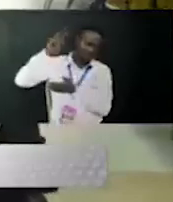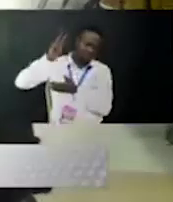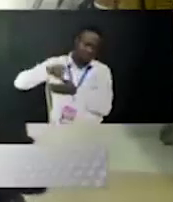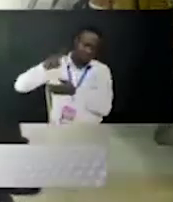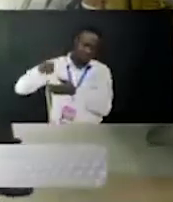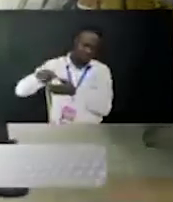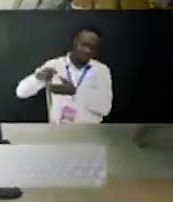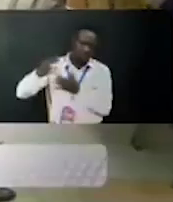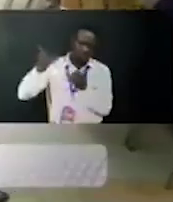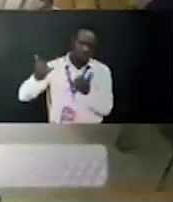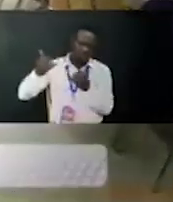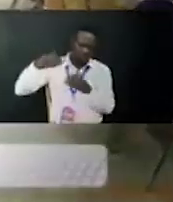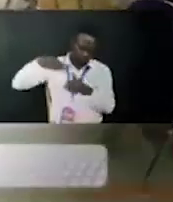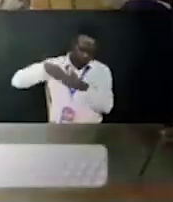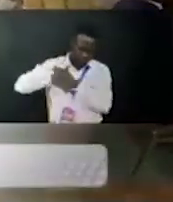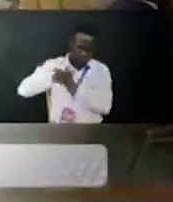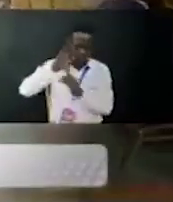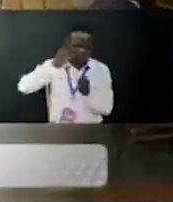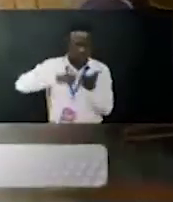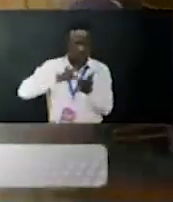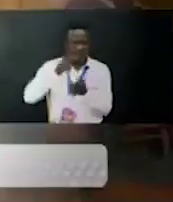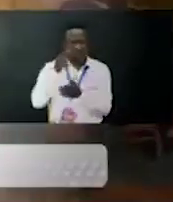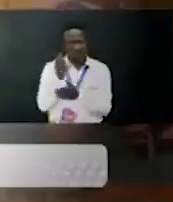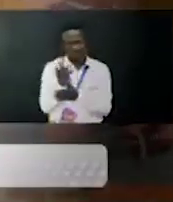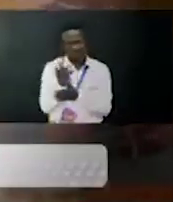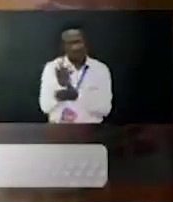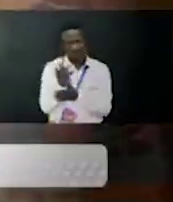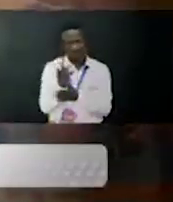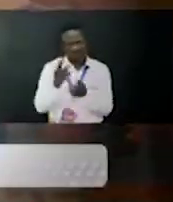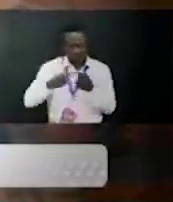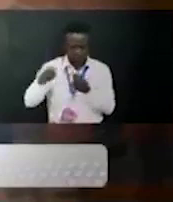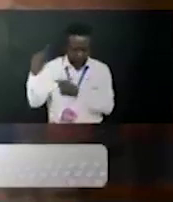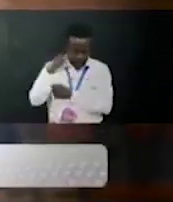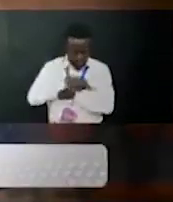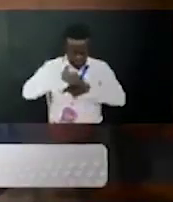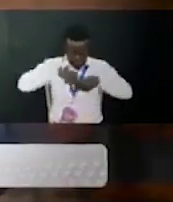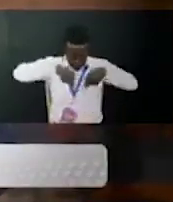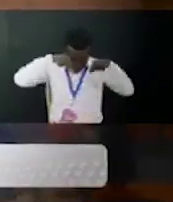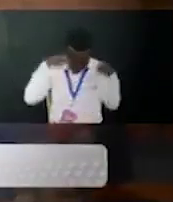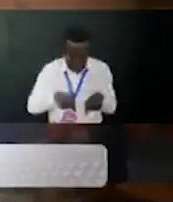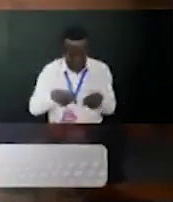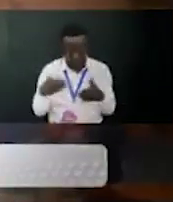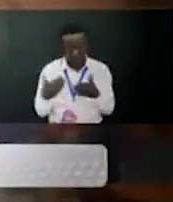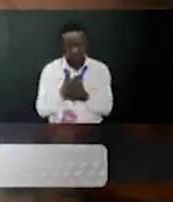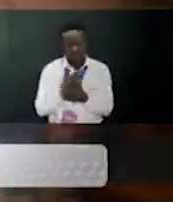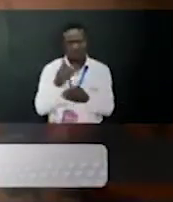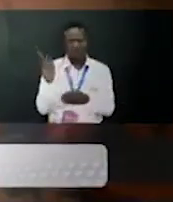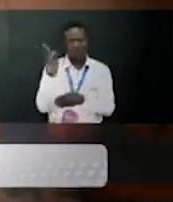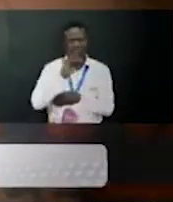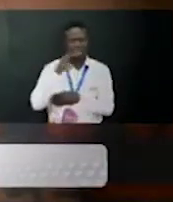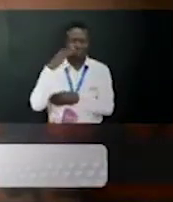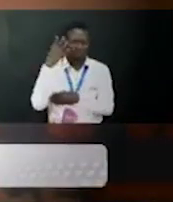2023, 22, and you've ushered us into 2023. Today is also another day, a beautiful day like